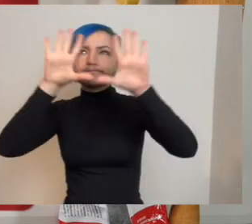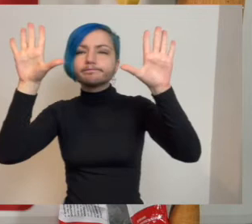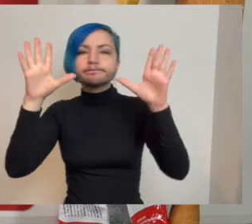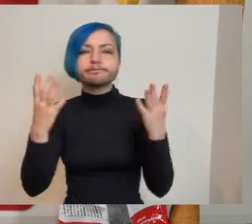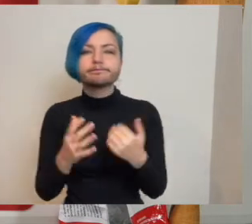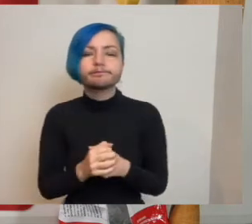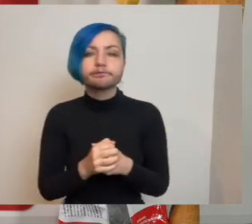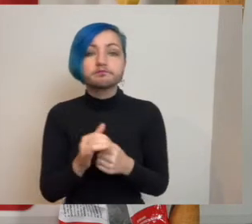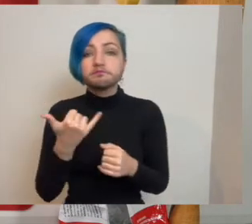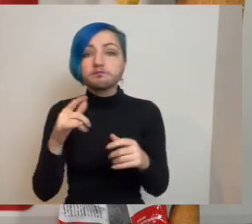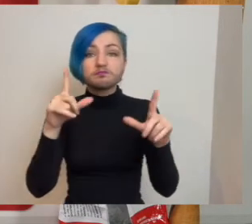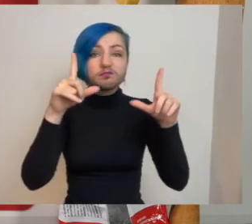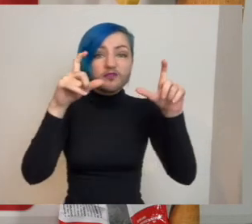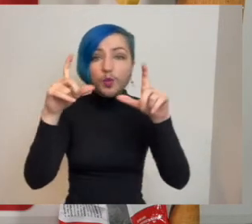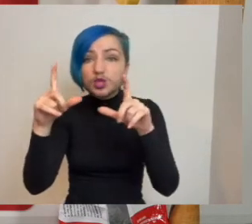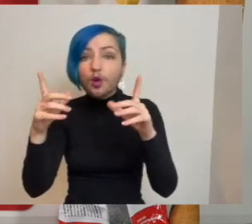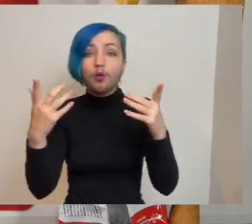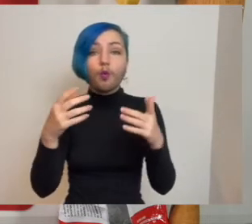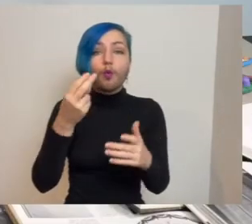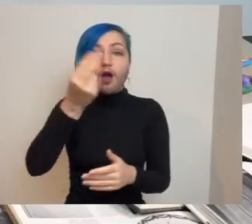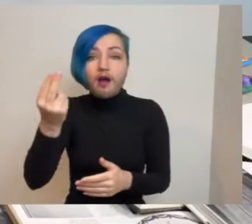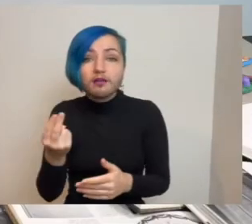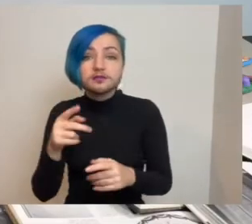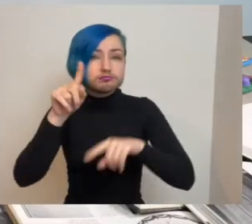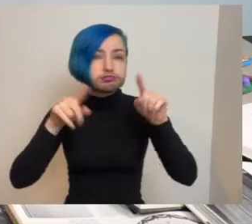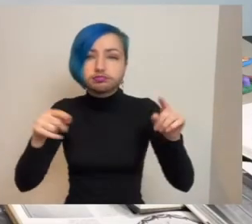could be images, photographs, other drawings,